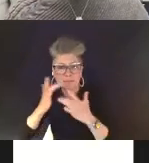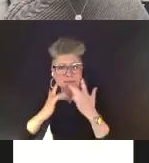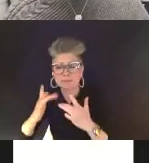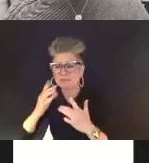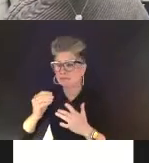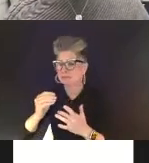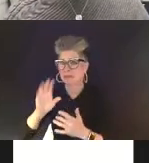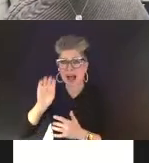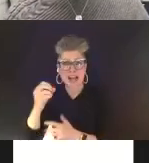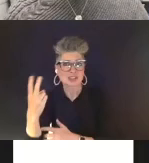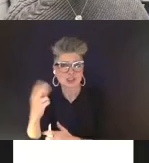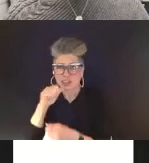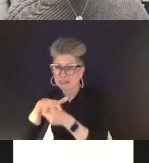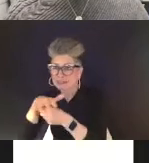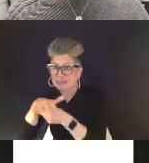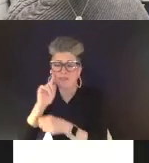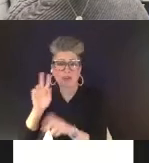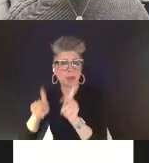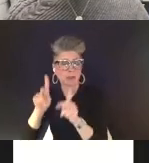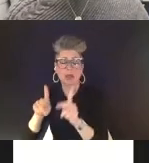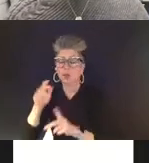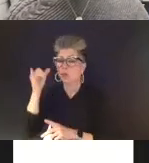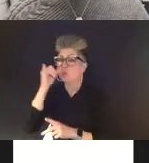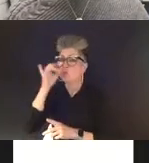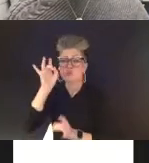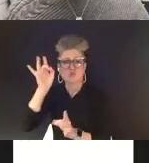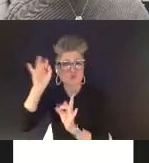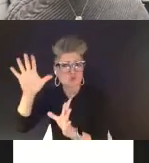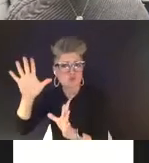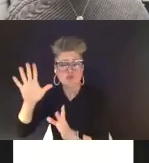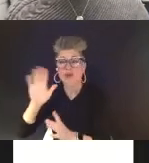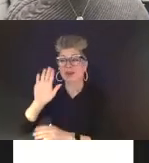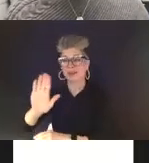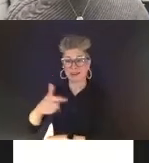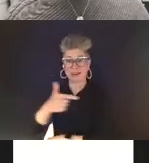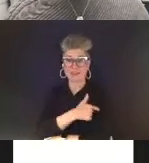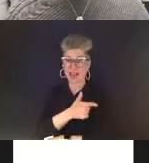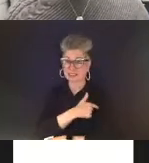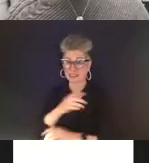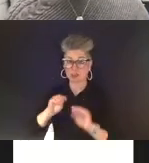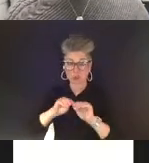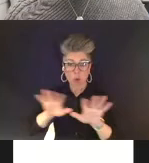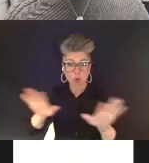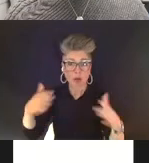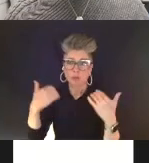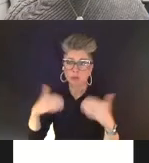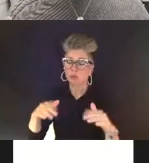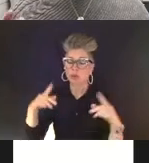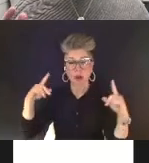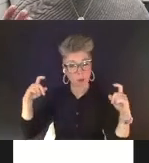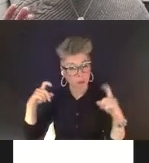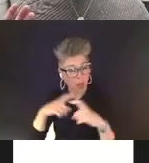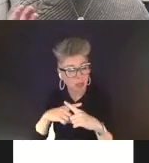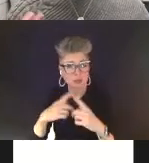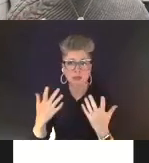admitted. The vaccine rollout has been very complex. In addition to that, I think